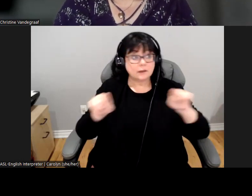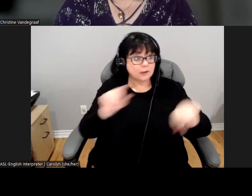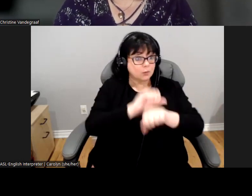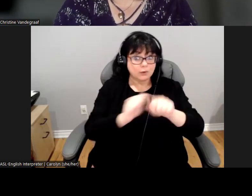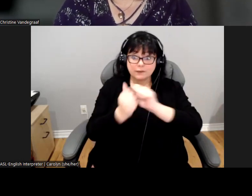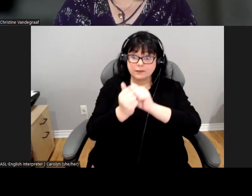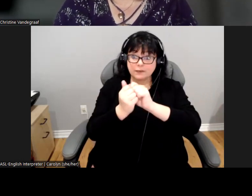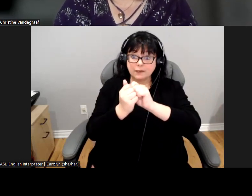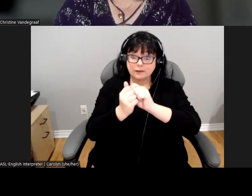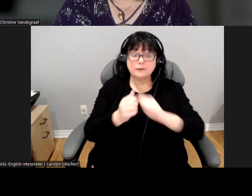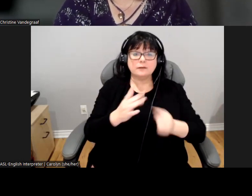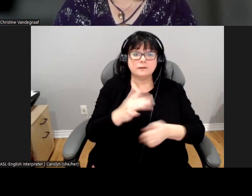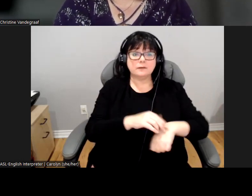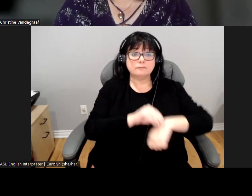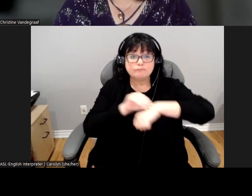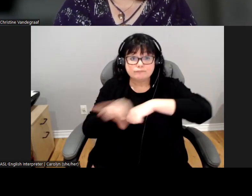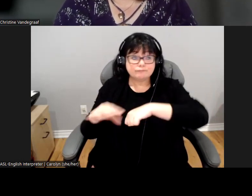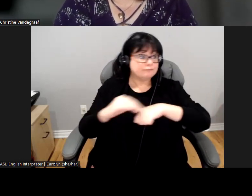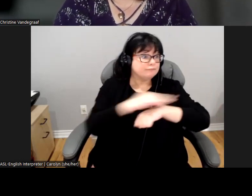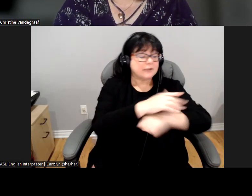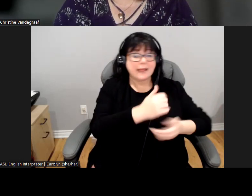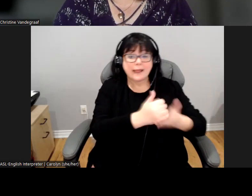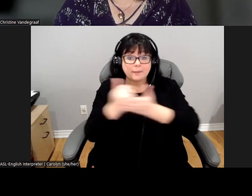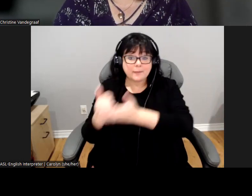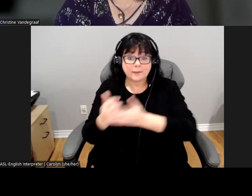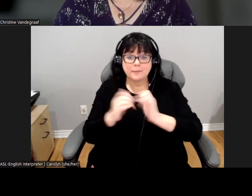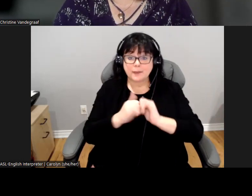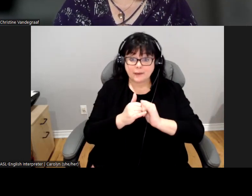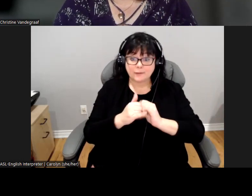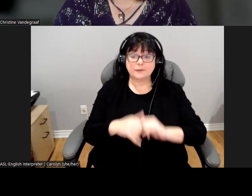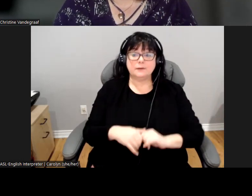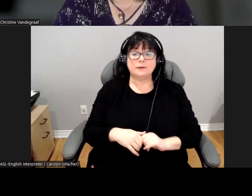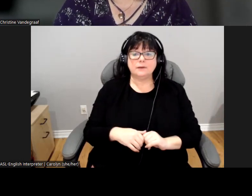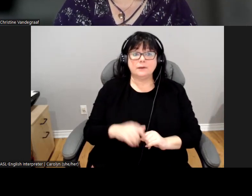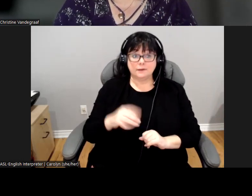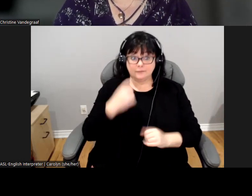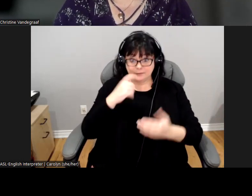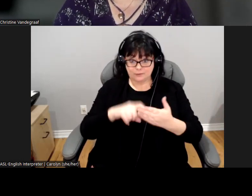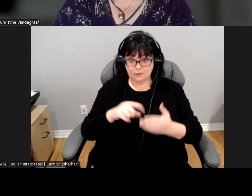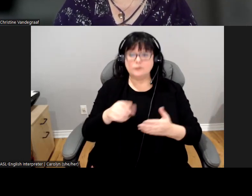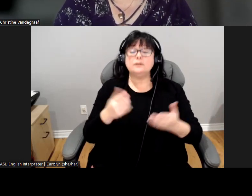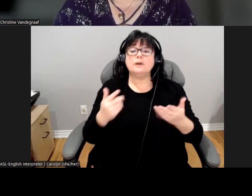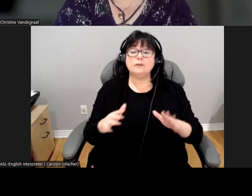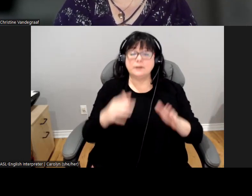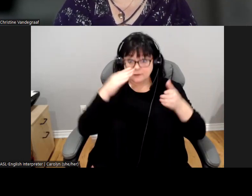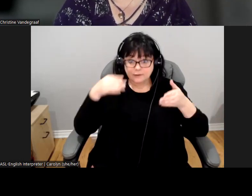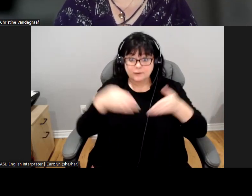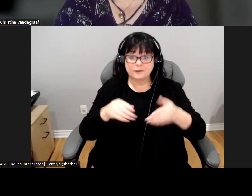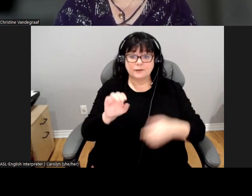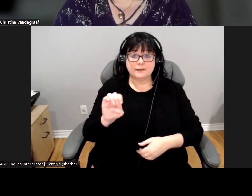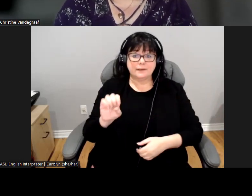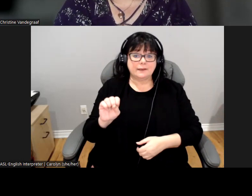other? And so if you look on the left of, so we focused on essential skills because I think that was the